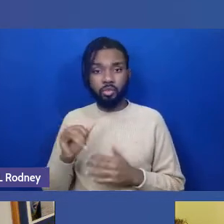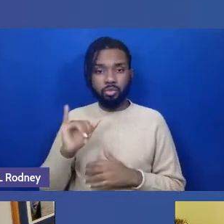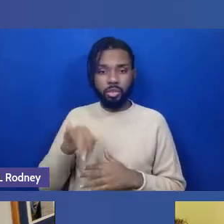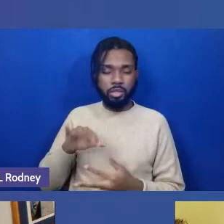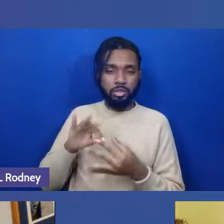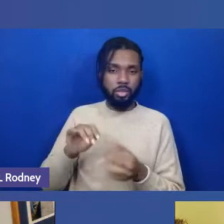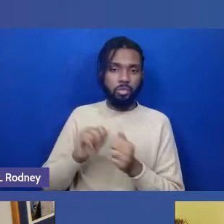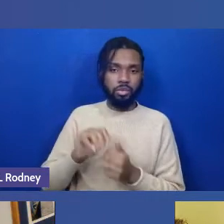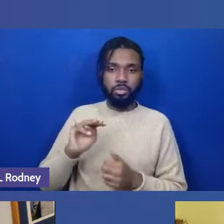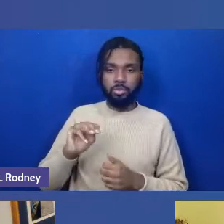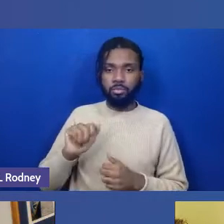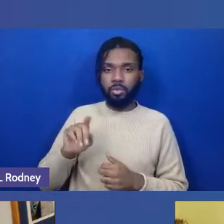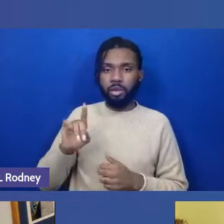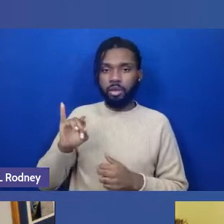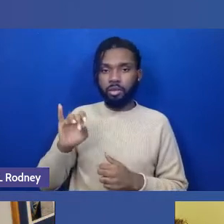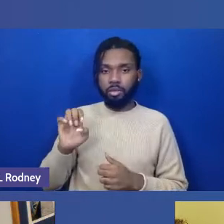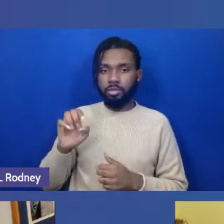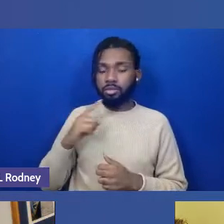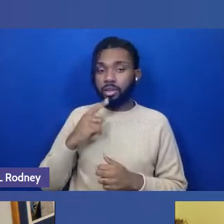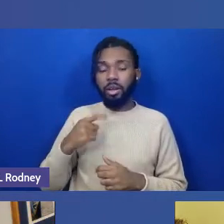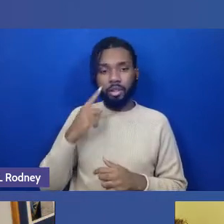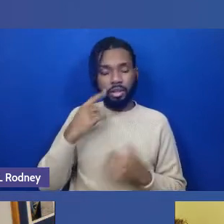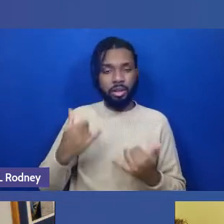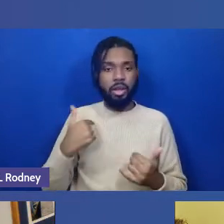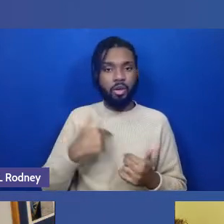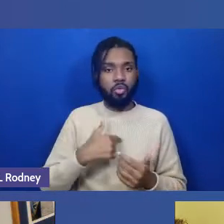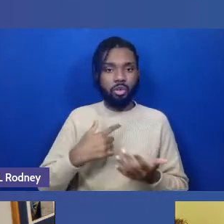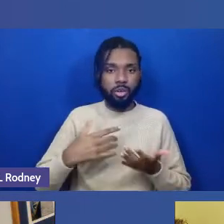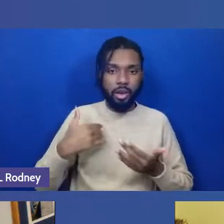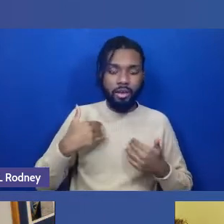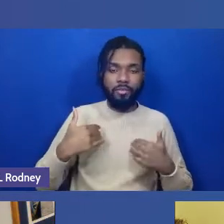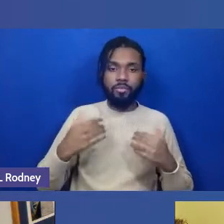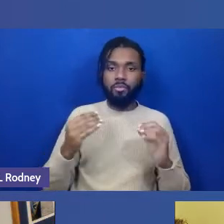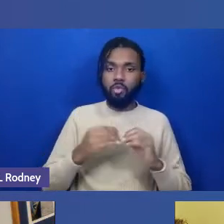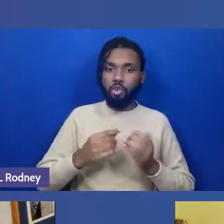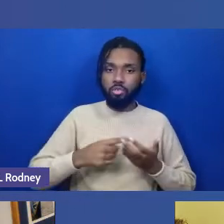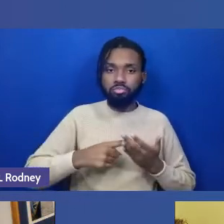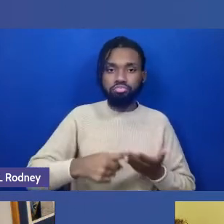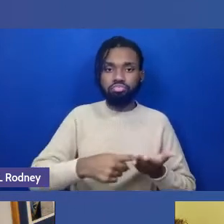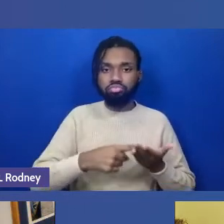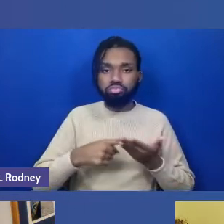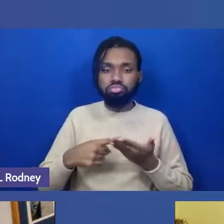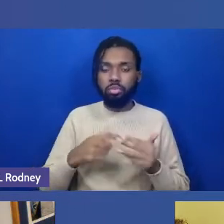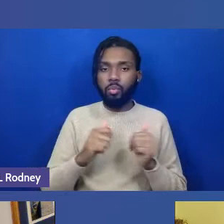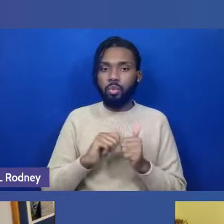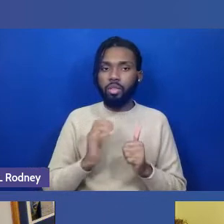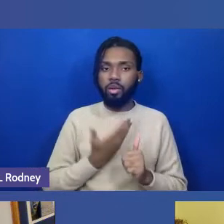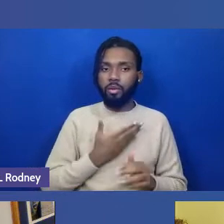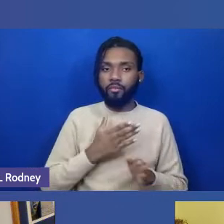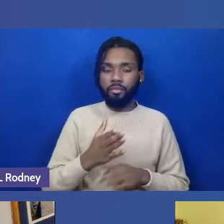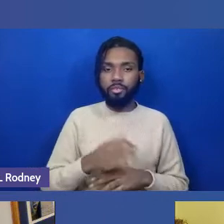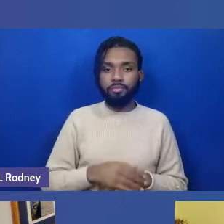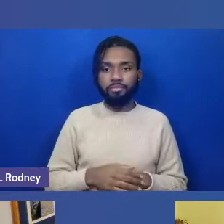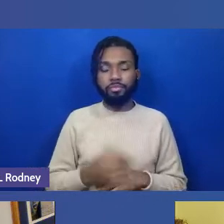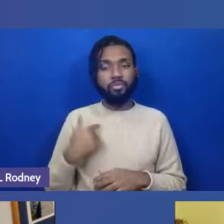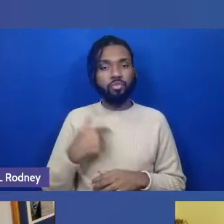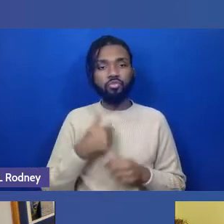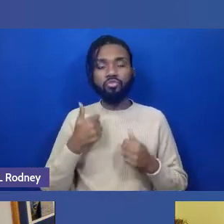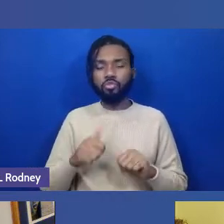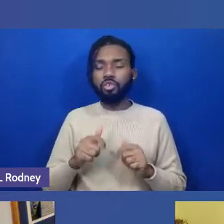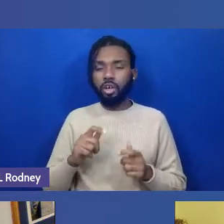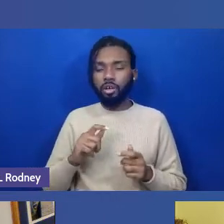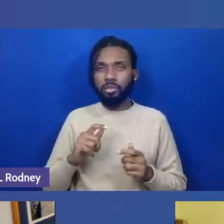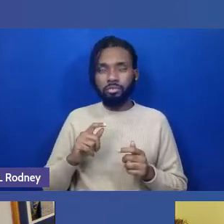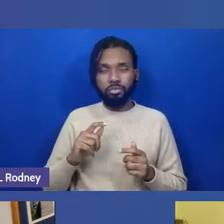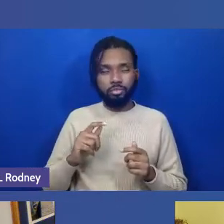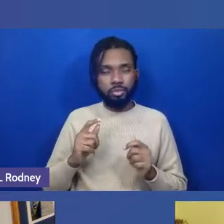we're engaging in a lot more field-wide conversations right now. Mm-hmm. You know, we're trying to reimagine what will be when we can